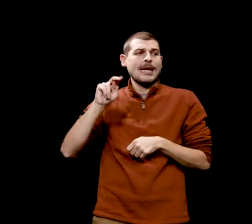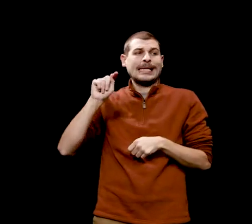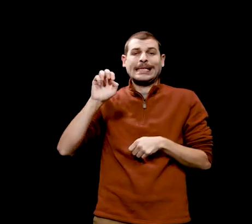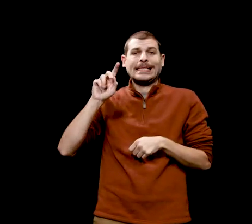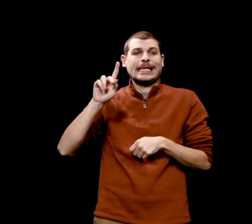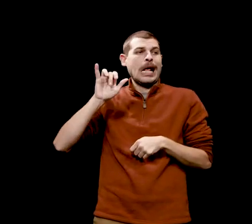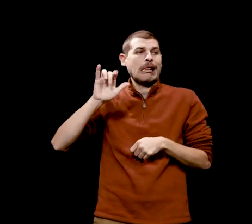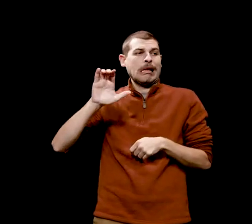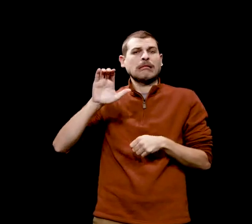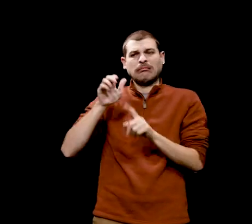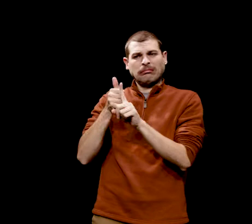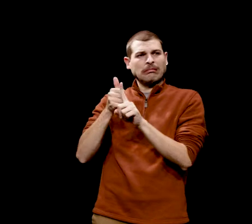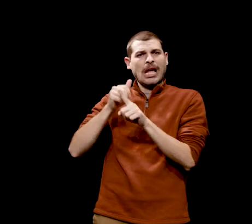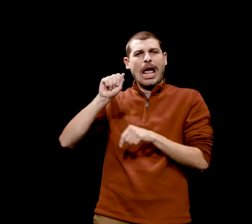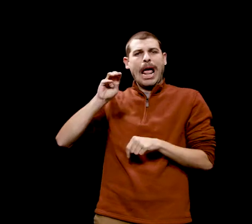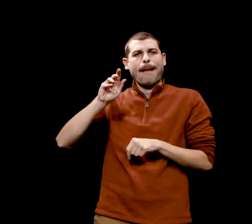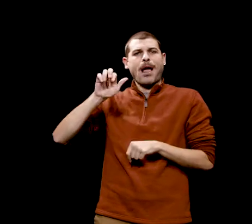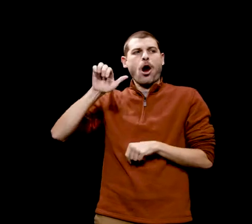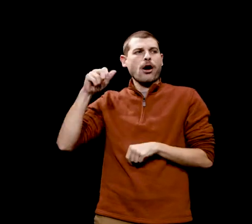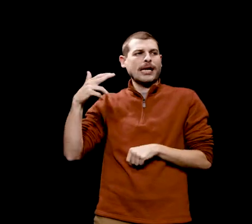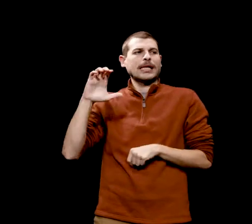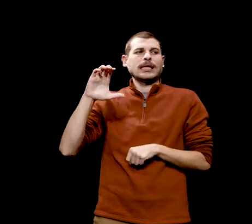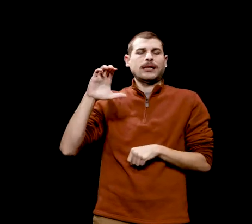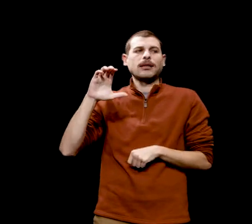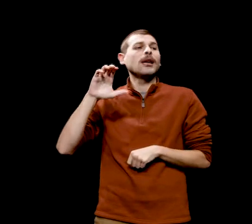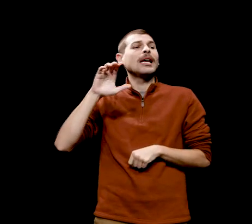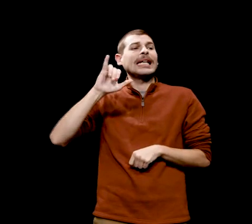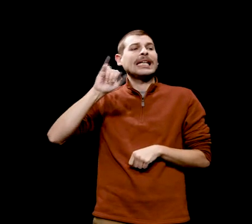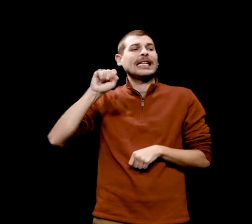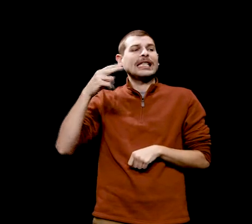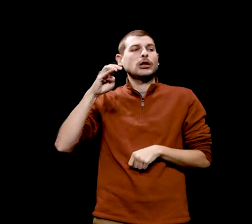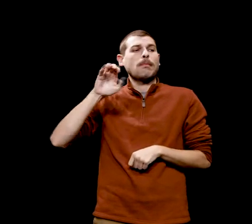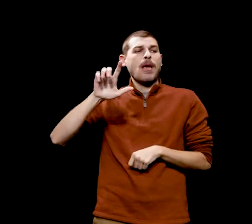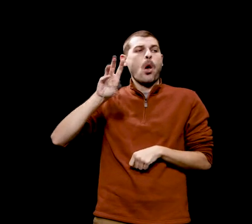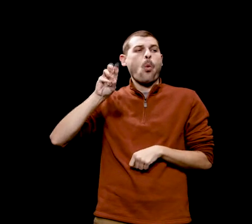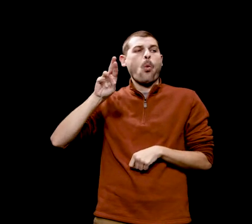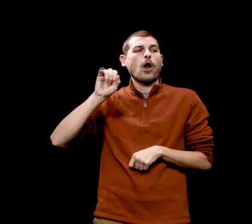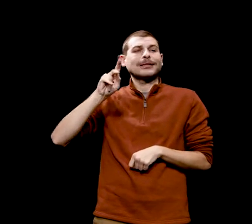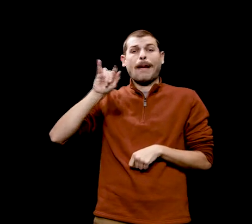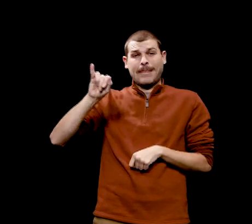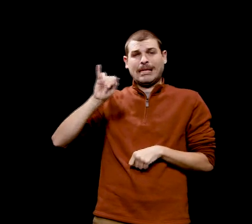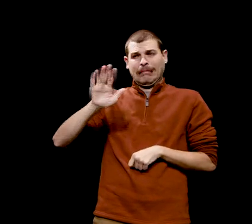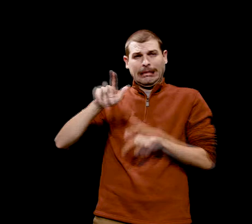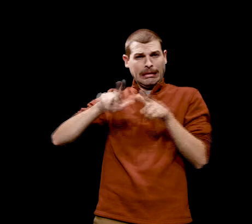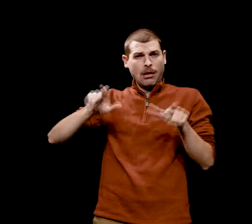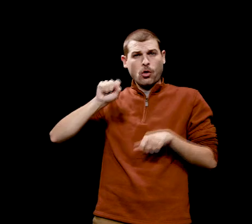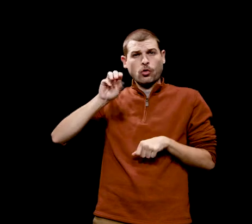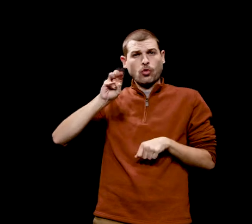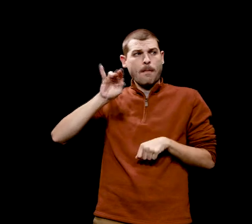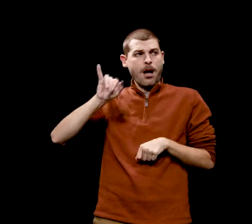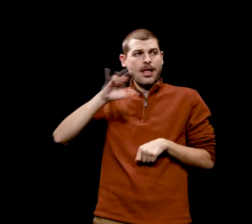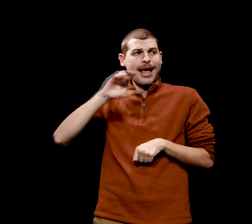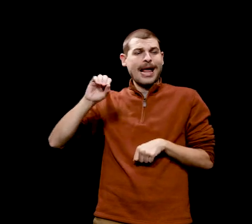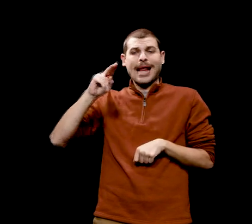in Amharic, Wajdi Saeed in Arabic, Ismail Warsami translating into Somali, and Haika Mushi